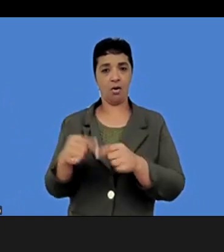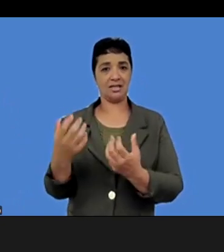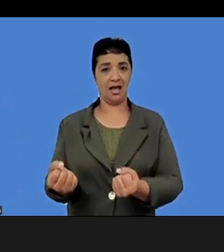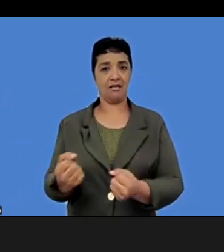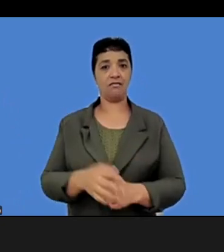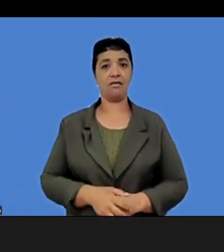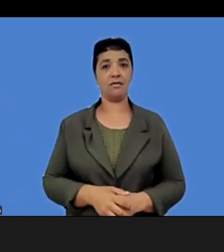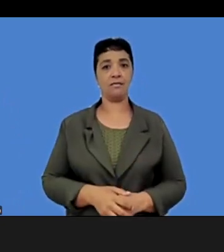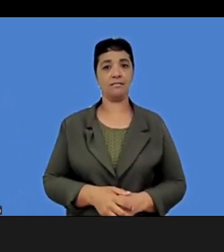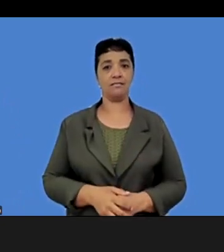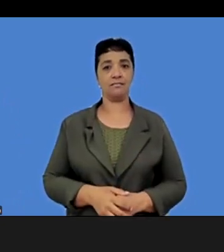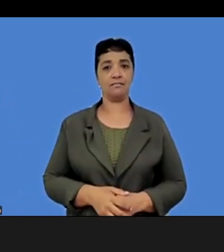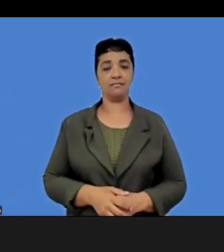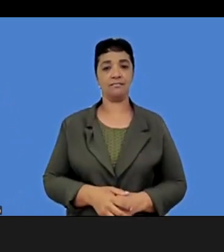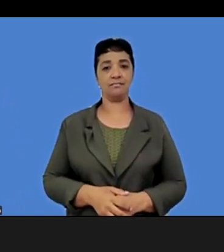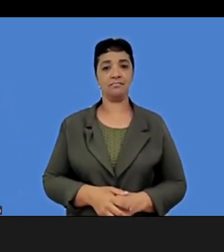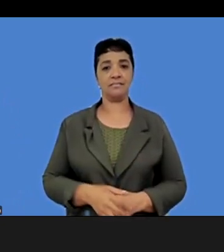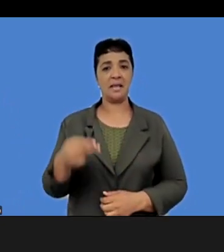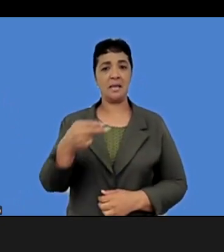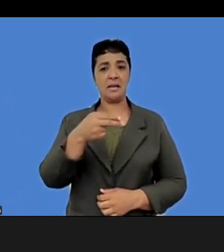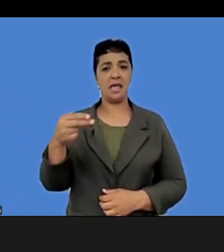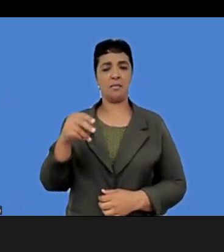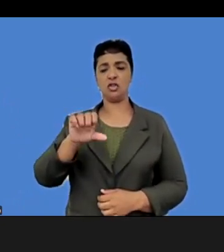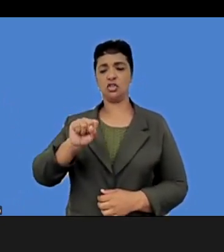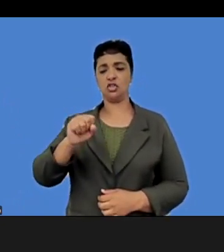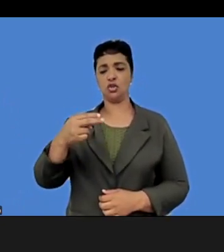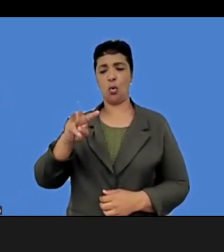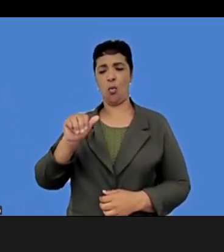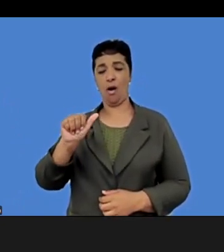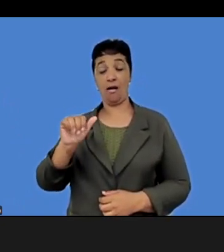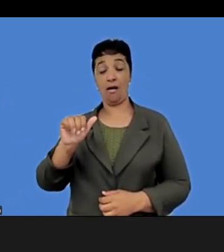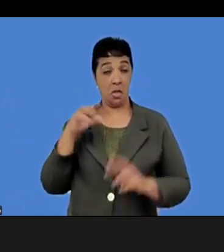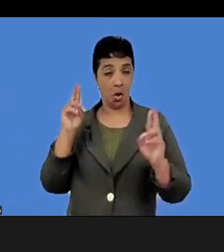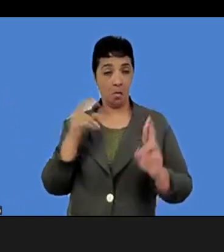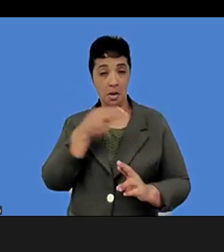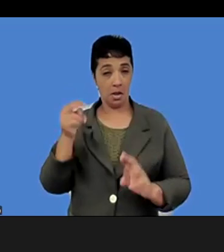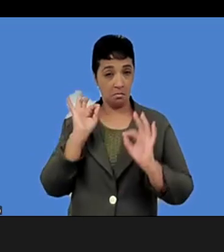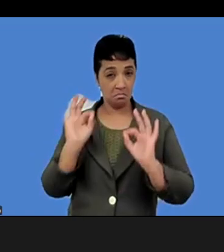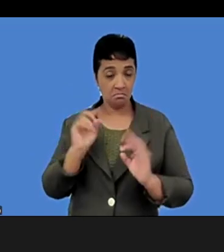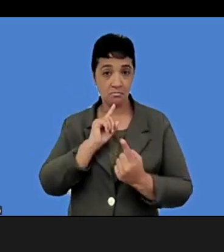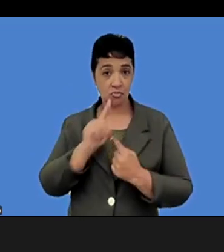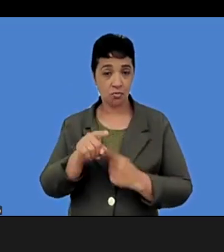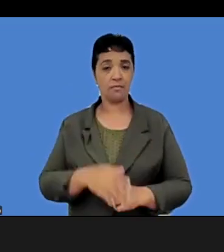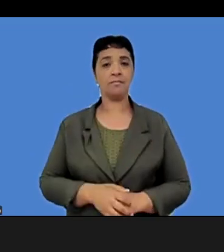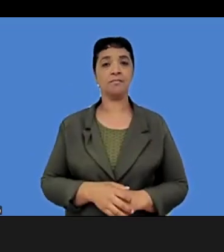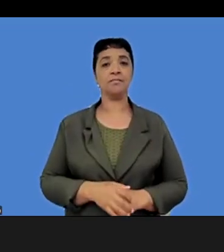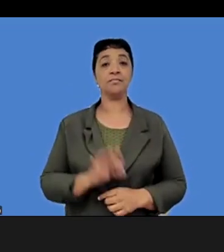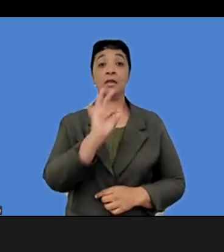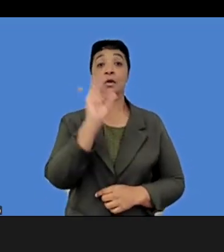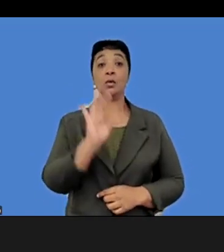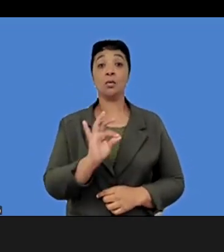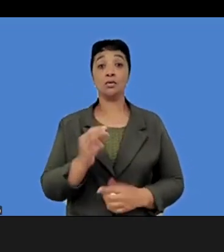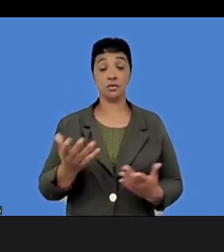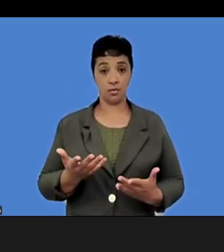Joao. I hope I'm pronouncing your name correctly. So the question is